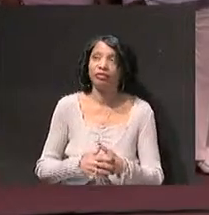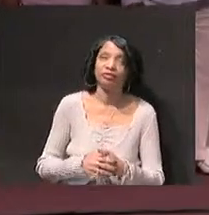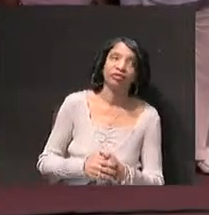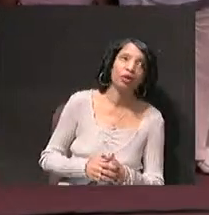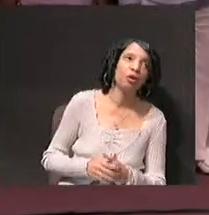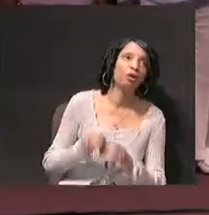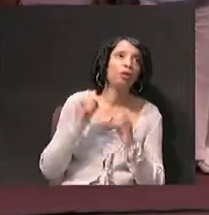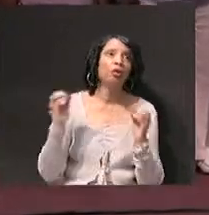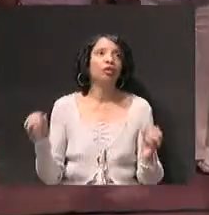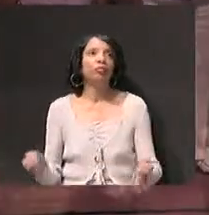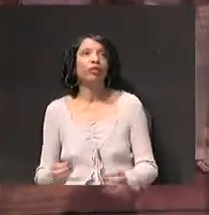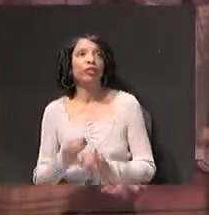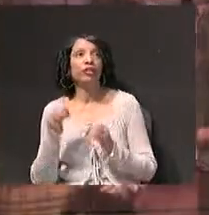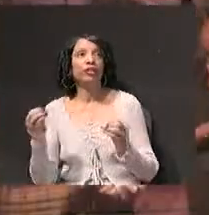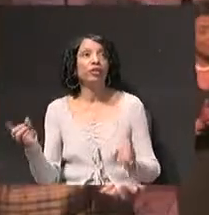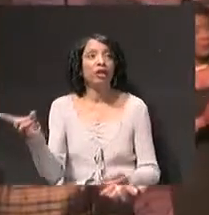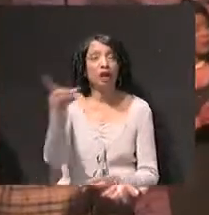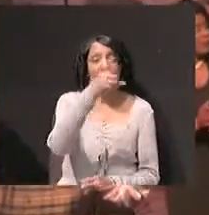Oh,